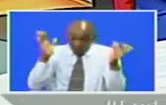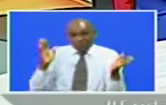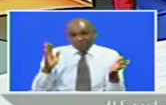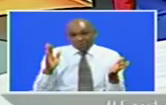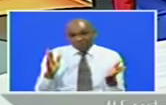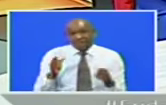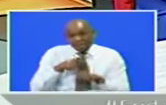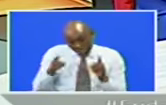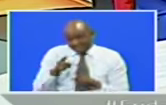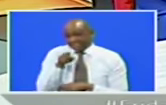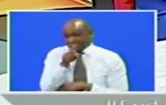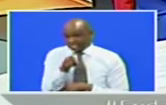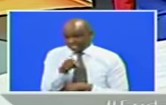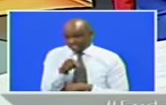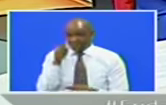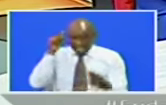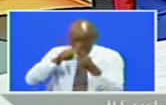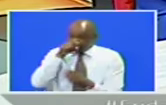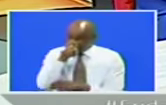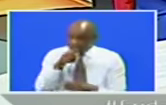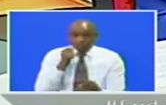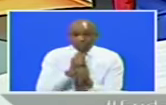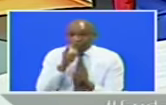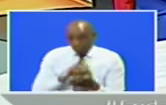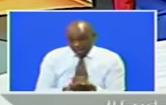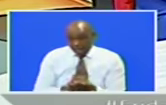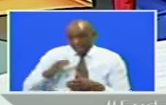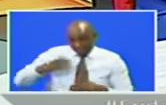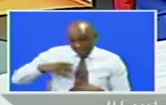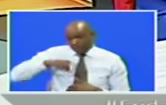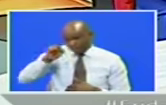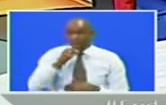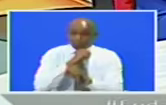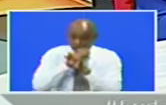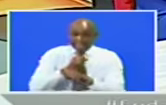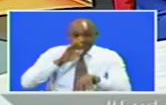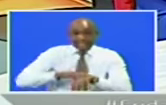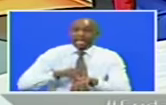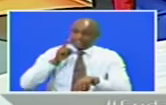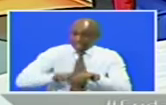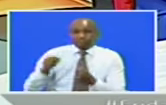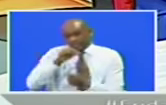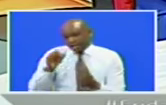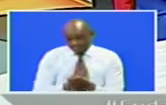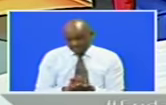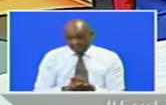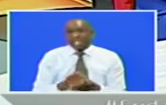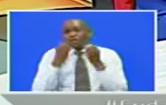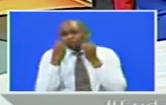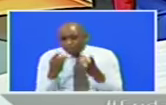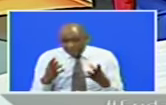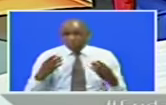taken. But nonetheless, the intent is meant to ensure that people are safe on the roads. Indeed, the statistics